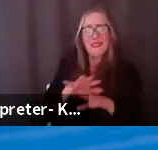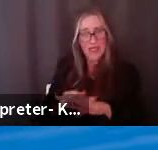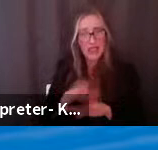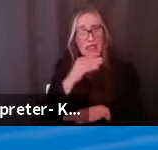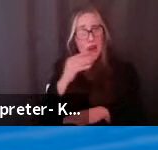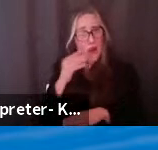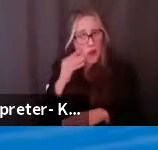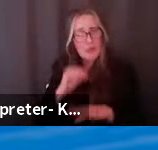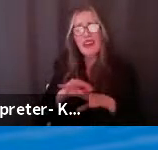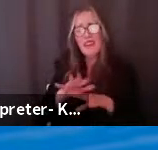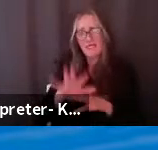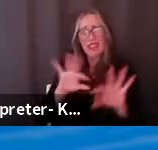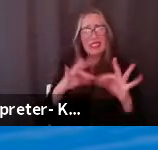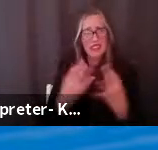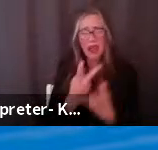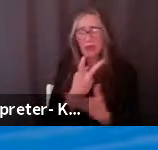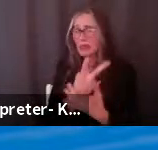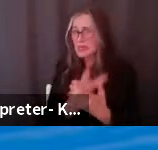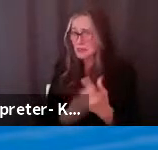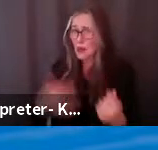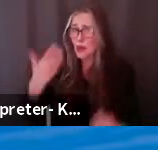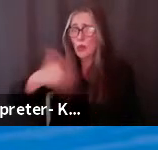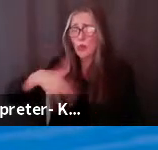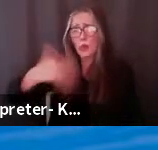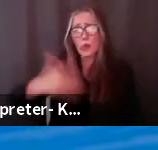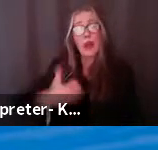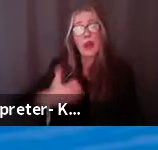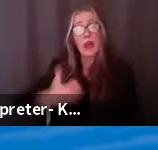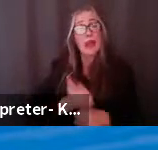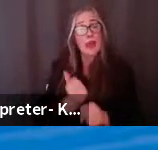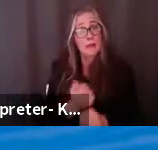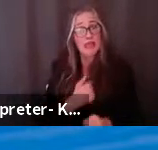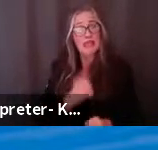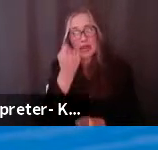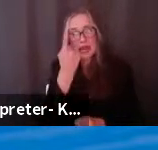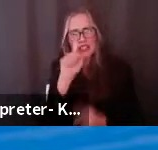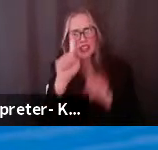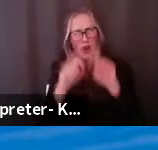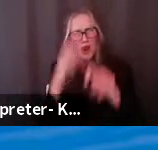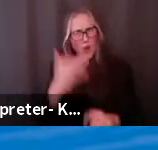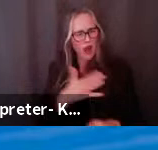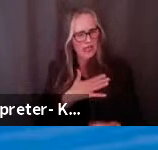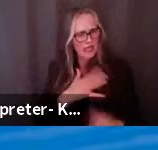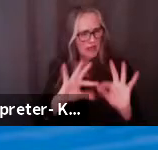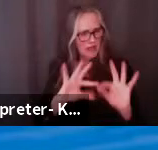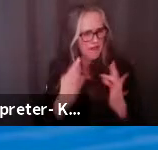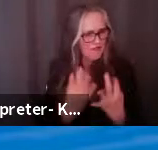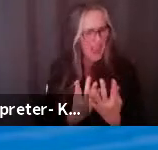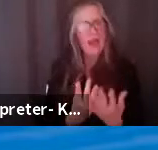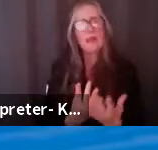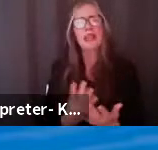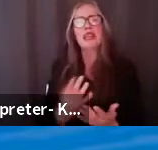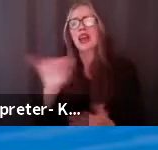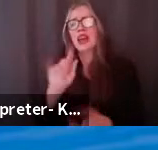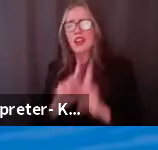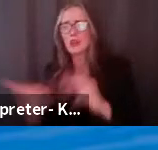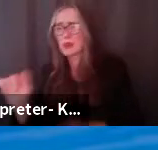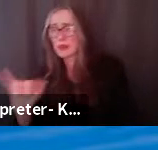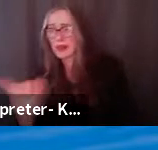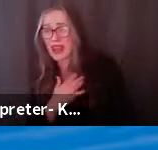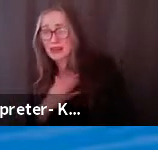families to me understanding this history has led to more questions why did my family and others like my family